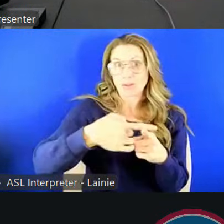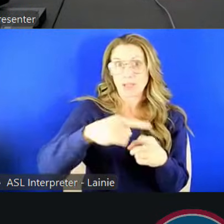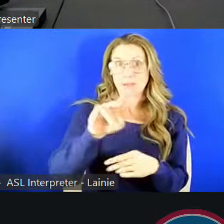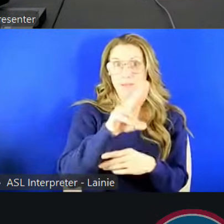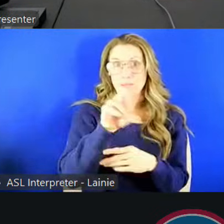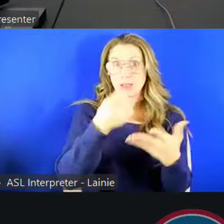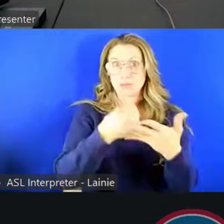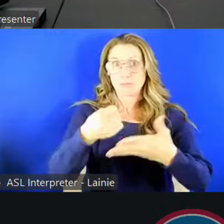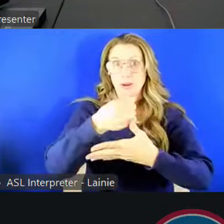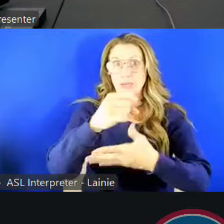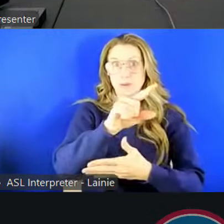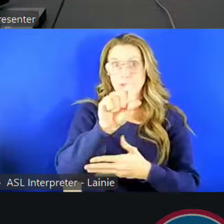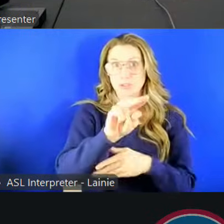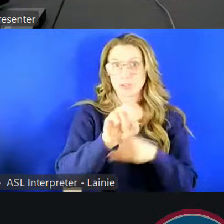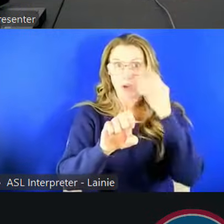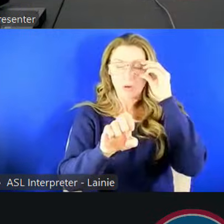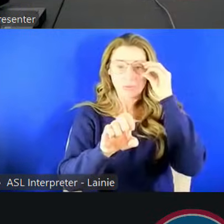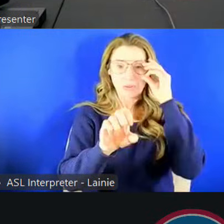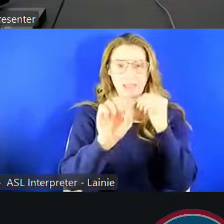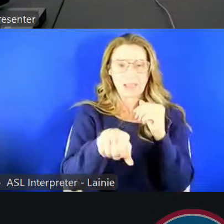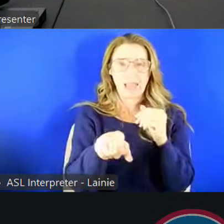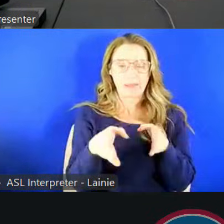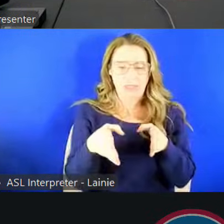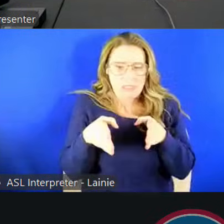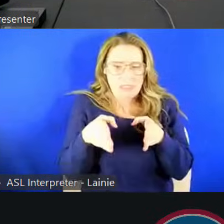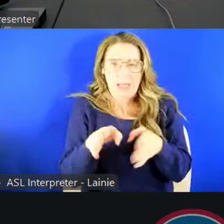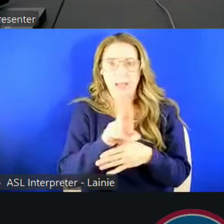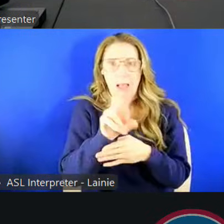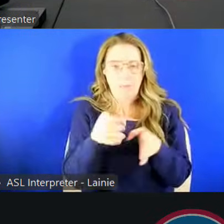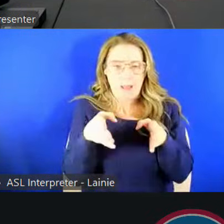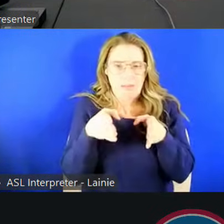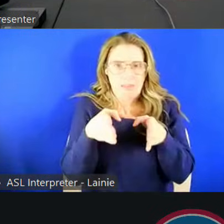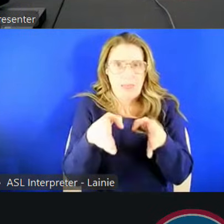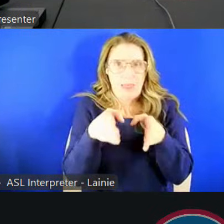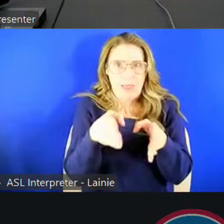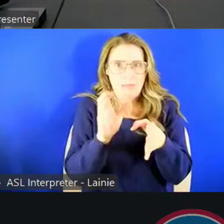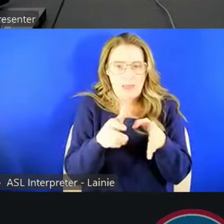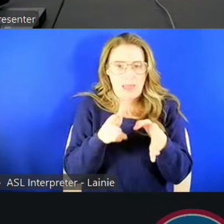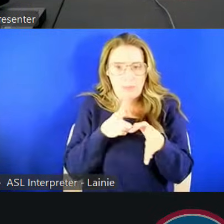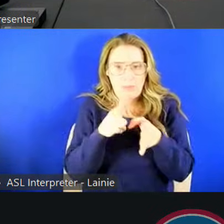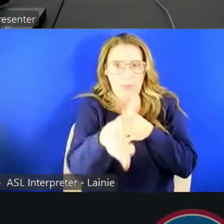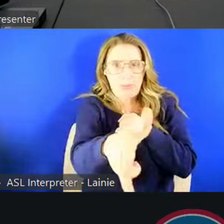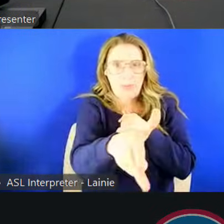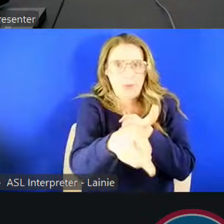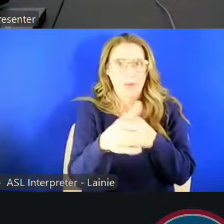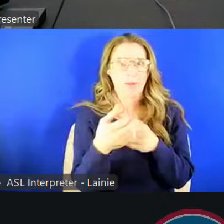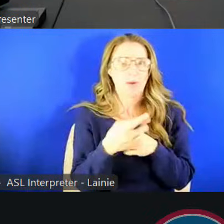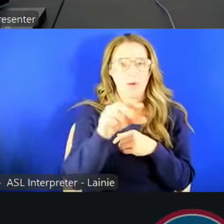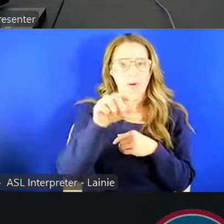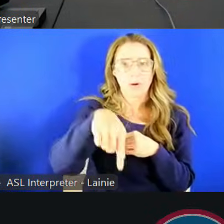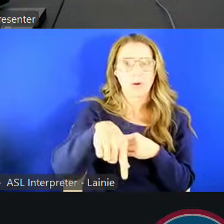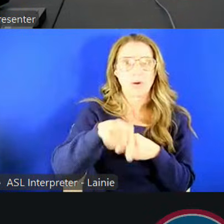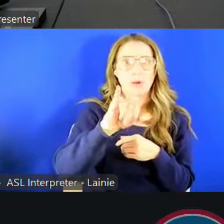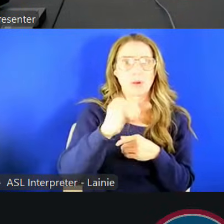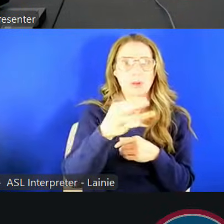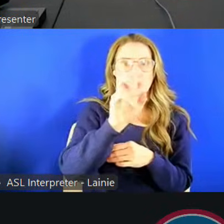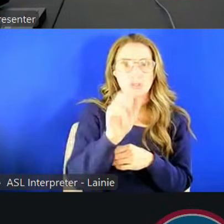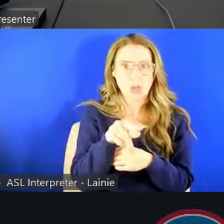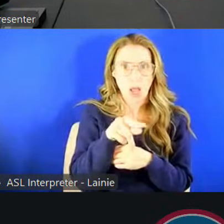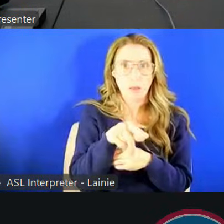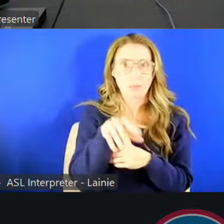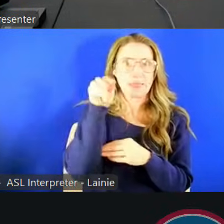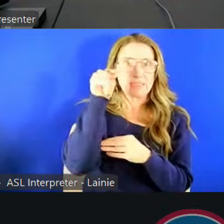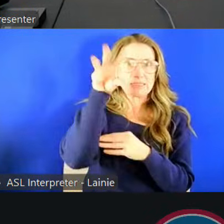be little bits of bus lane that will get a bus through. It could be paired with a queue jump signal that allows the bus to go